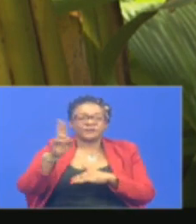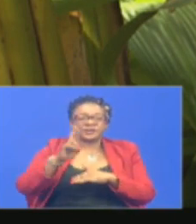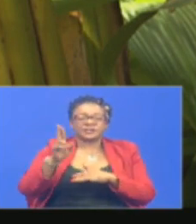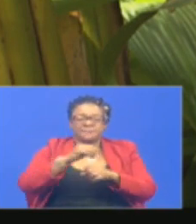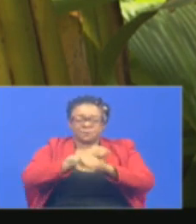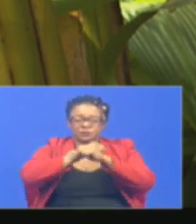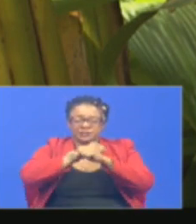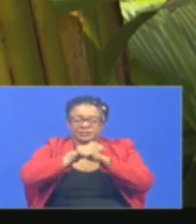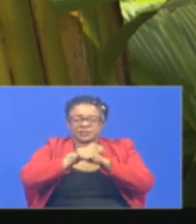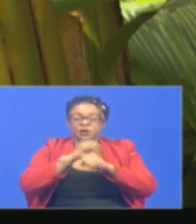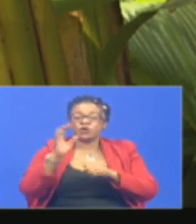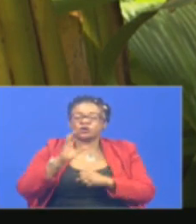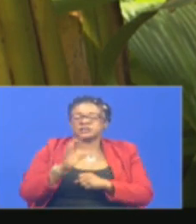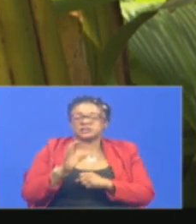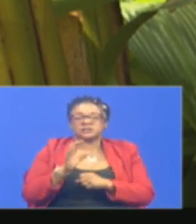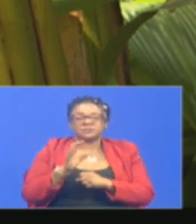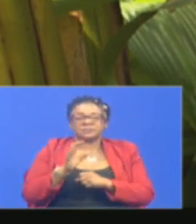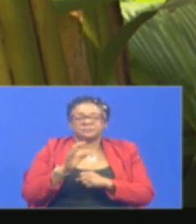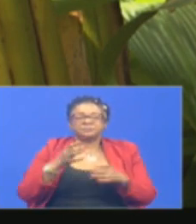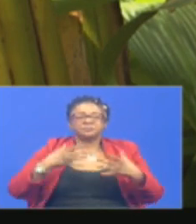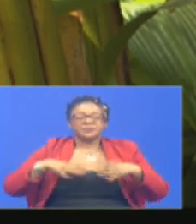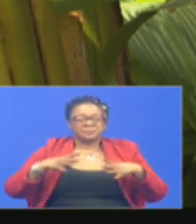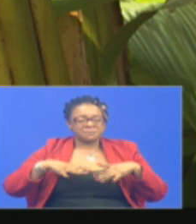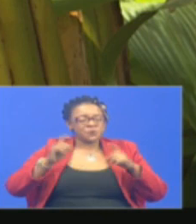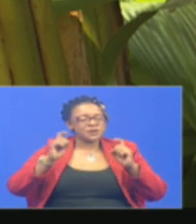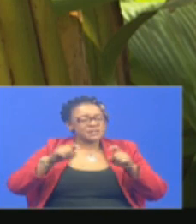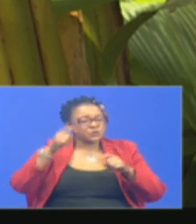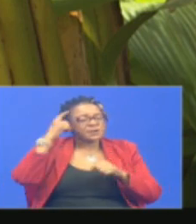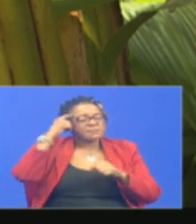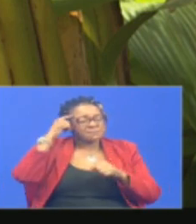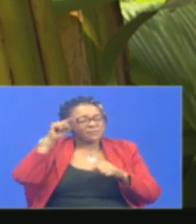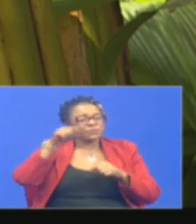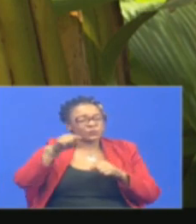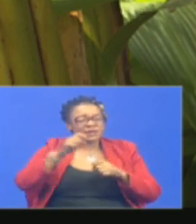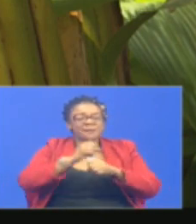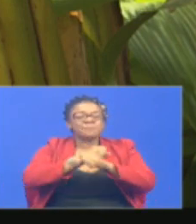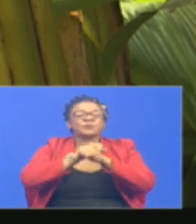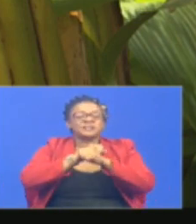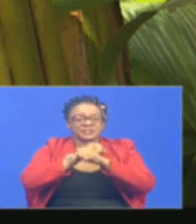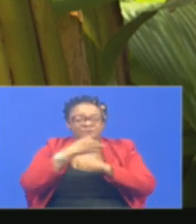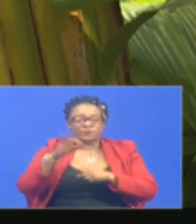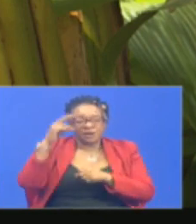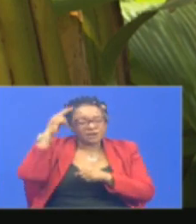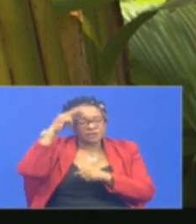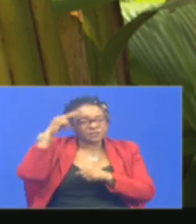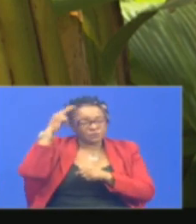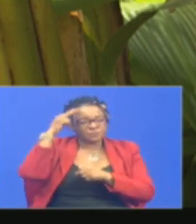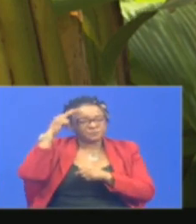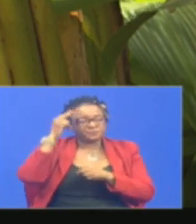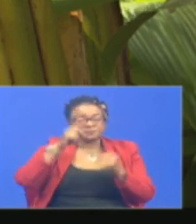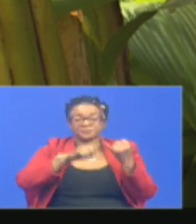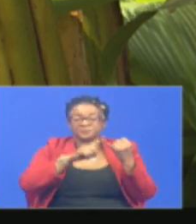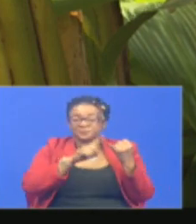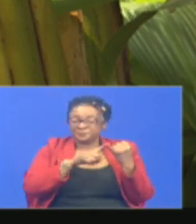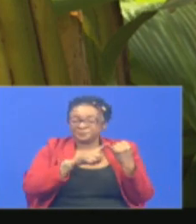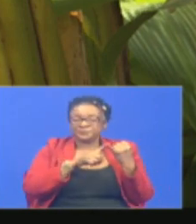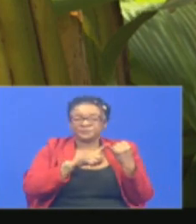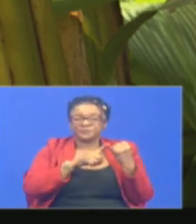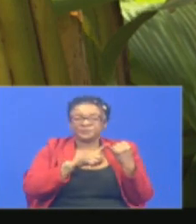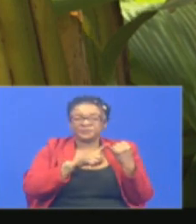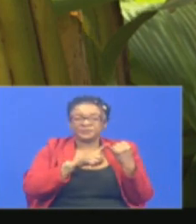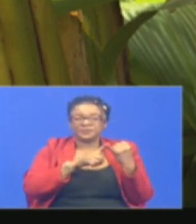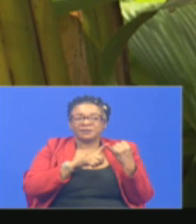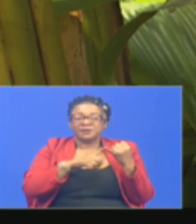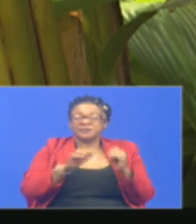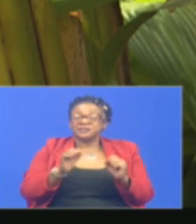clauses. And people need to remember that those clauses are protected for a reason. One, they safeguard